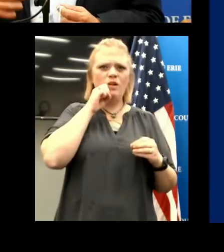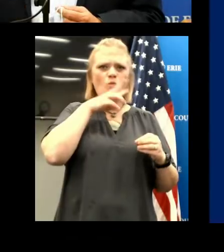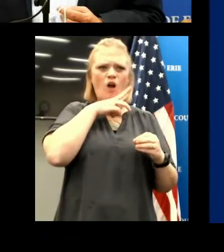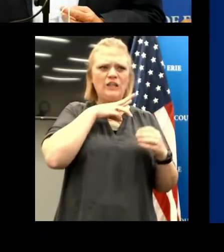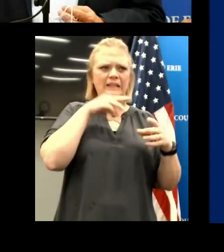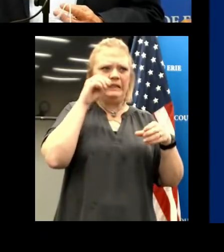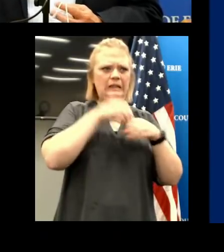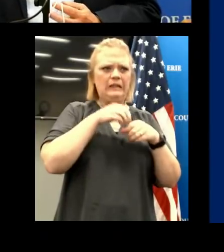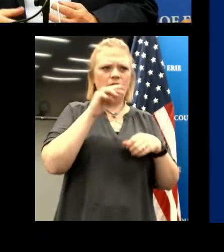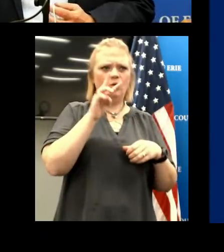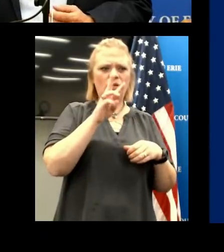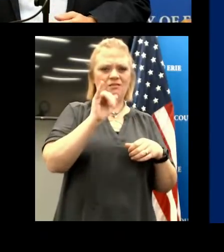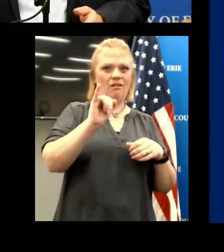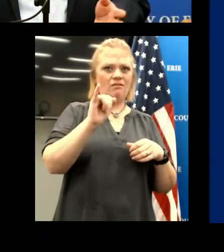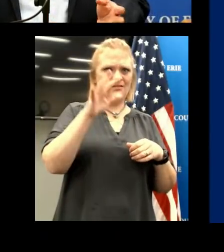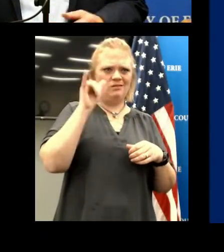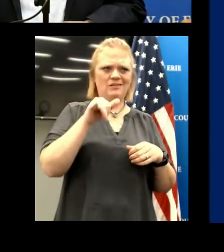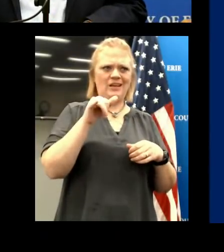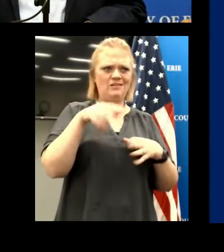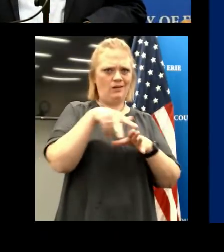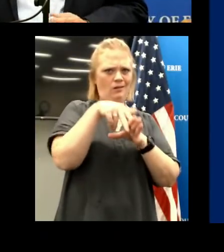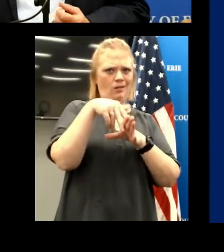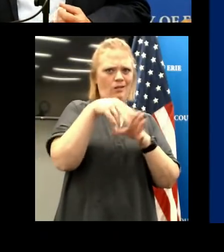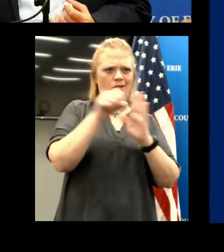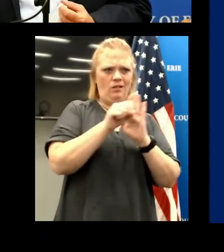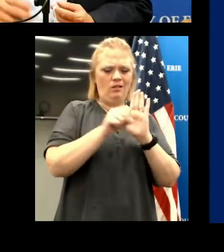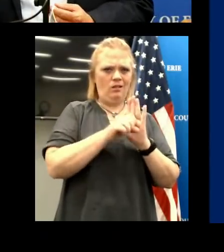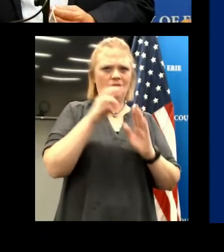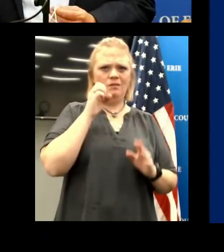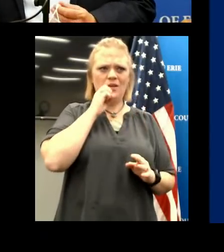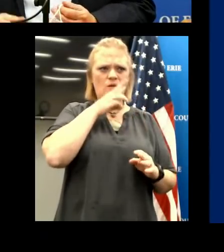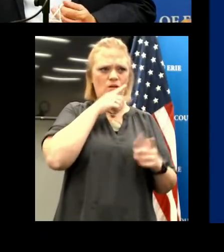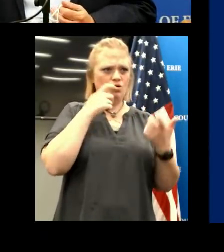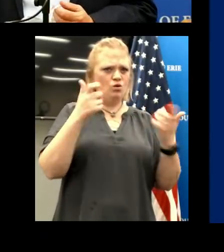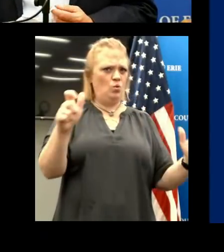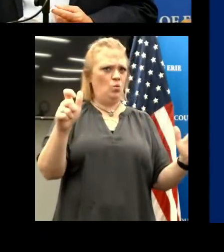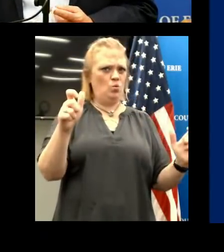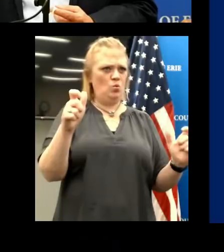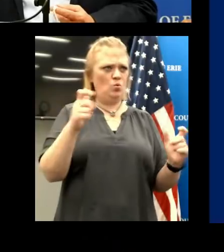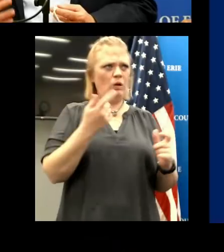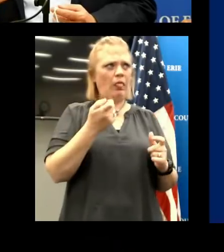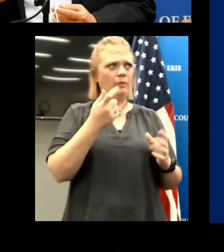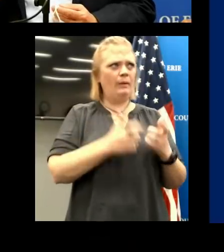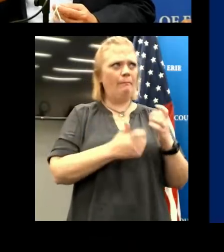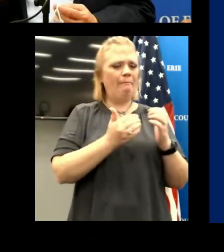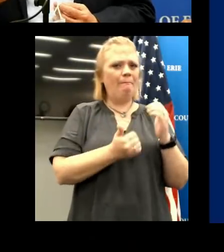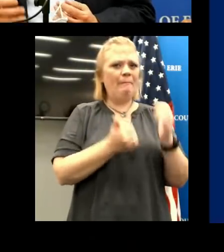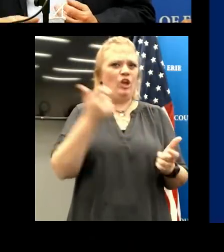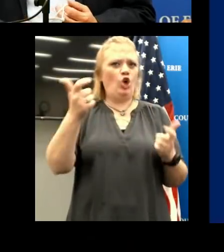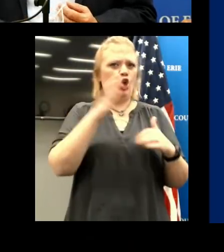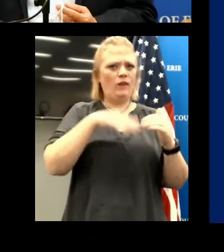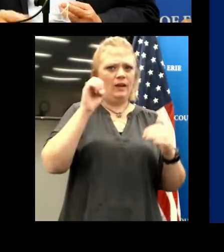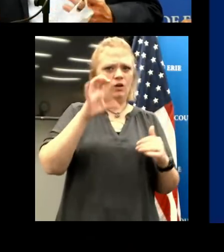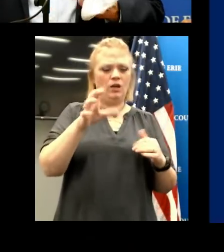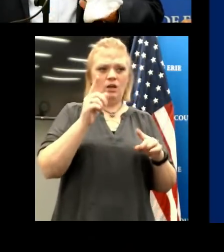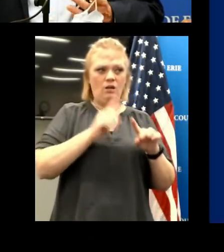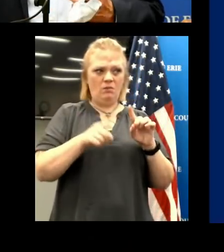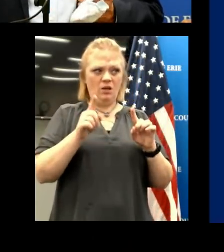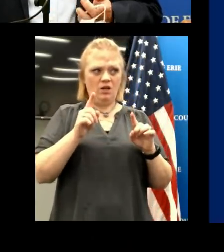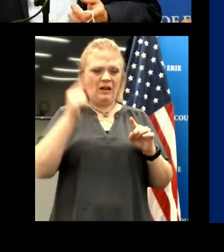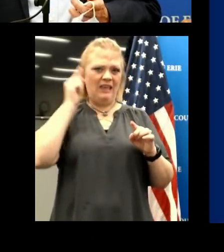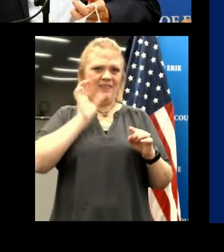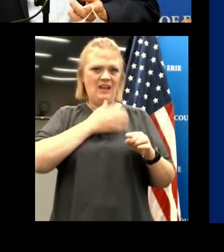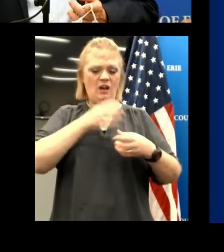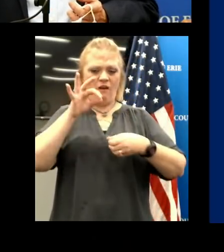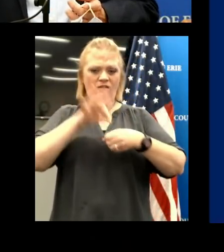we all know is definitely a swing state, and Milwaukee County's huge. Milwaukee's a little larger than Erie County, but I think when all is said and done, our vote total is going to be